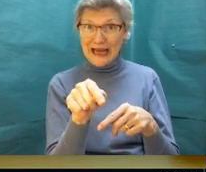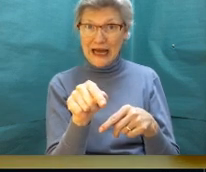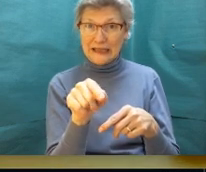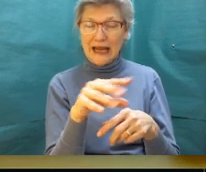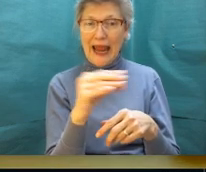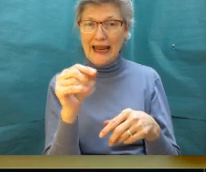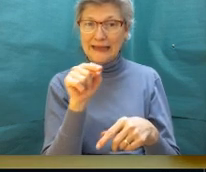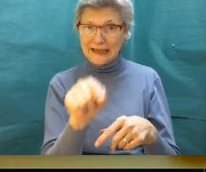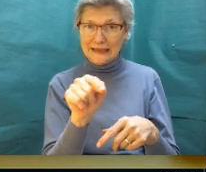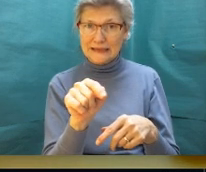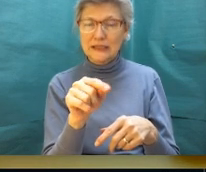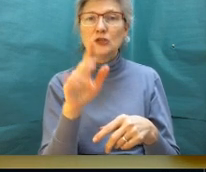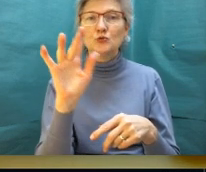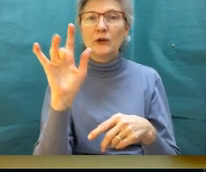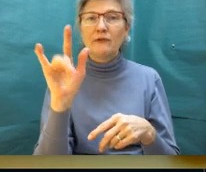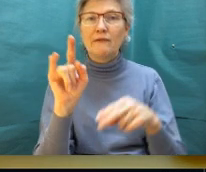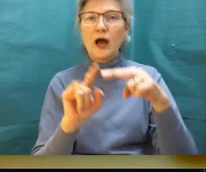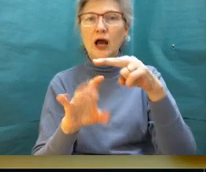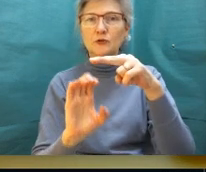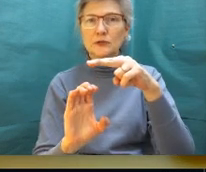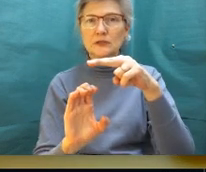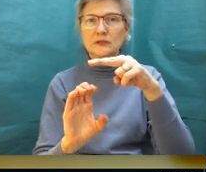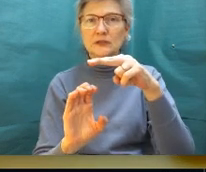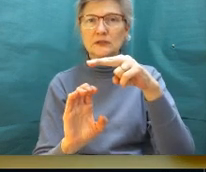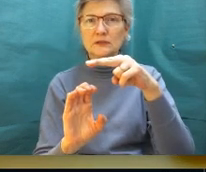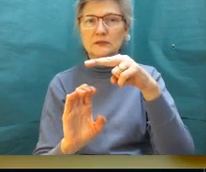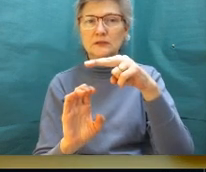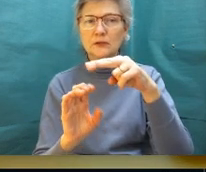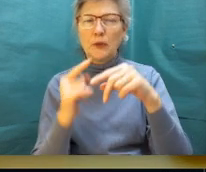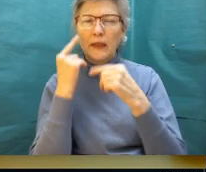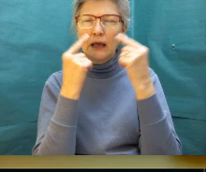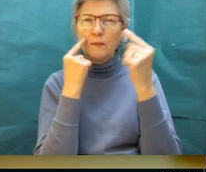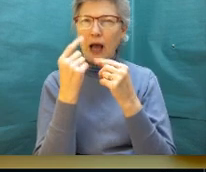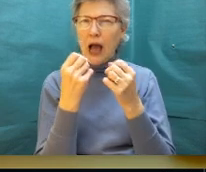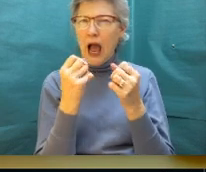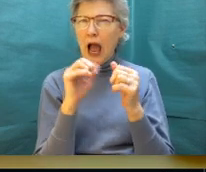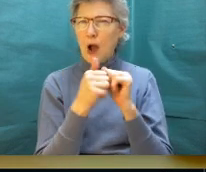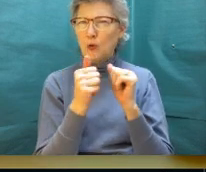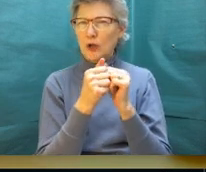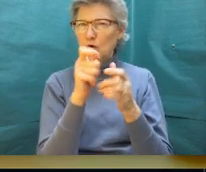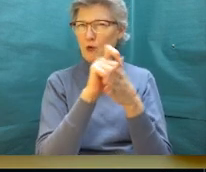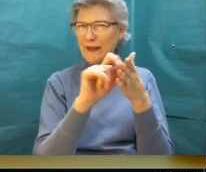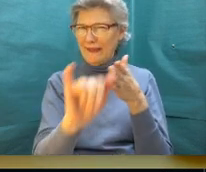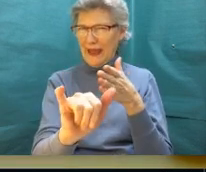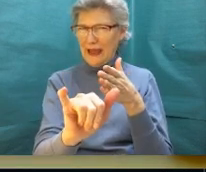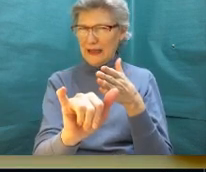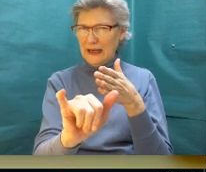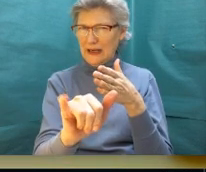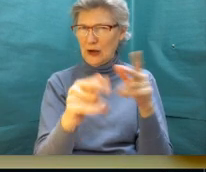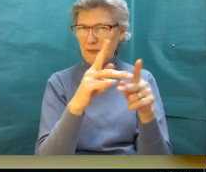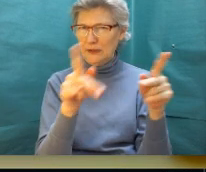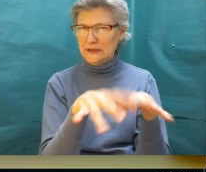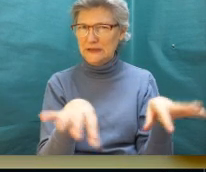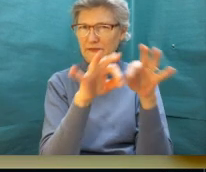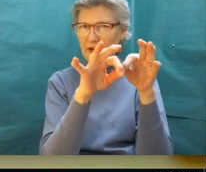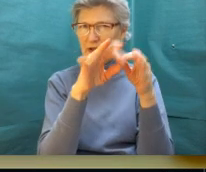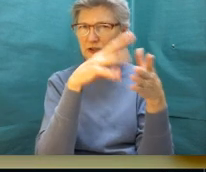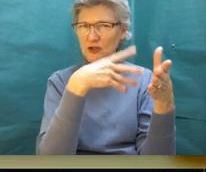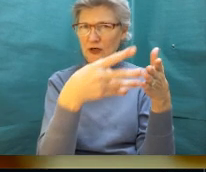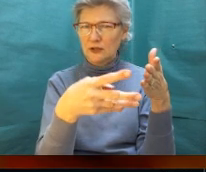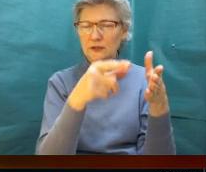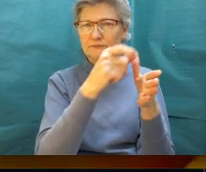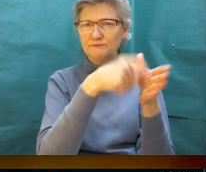we have 25/100ths. So now we need to think about how we're going to write that in our place value chart. I